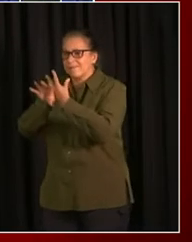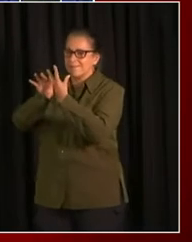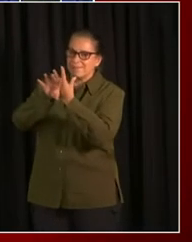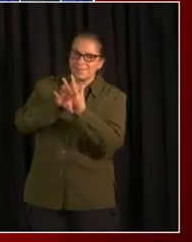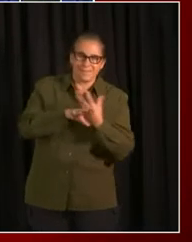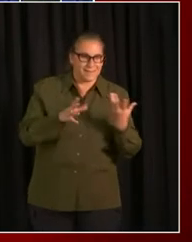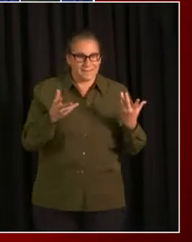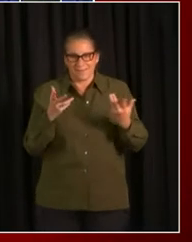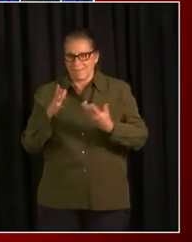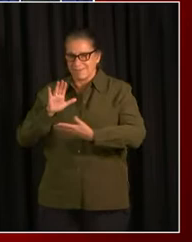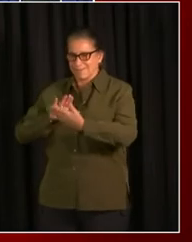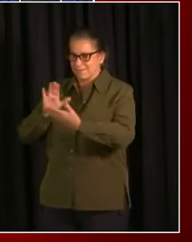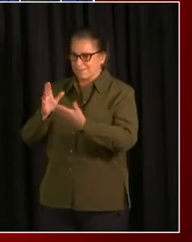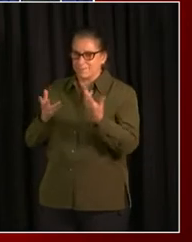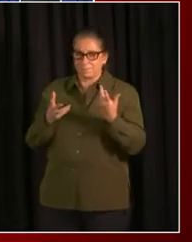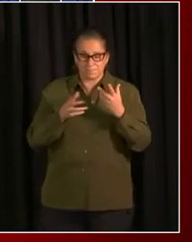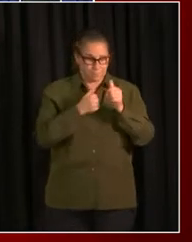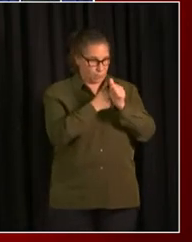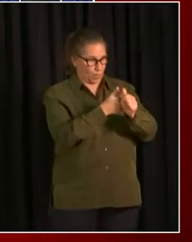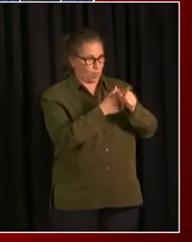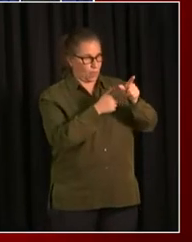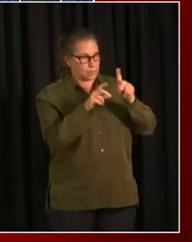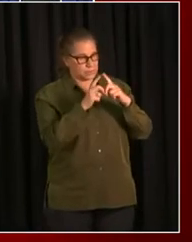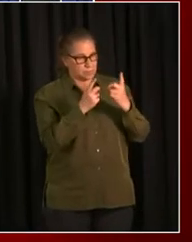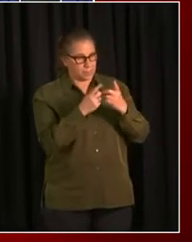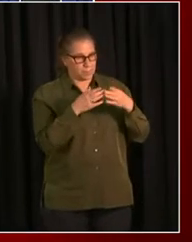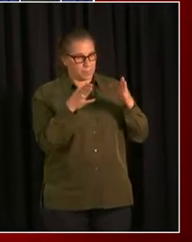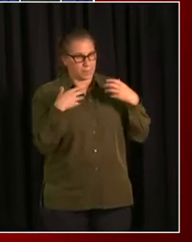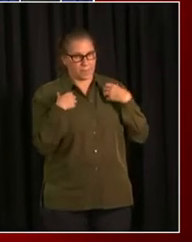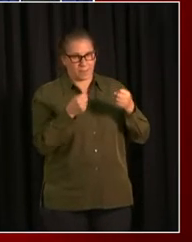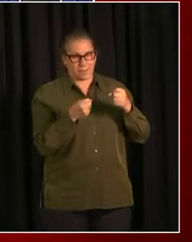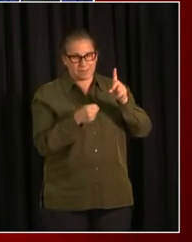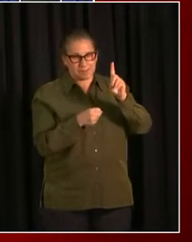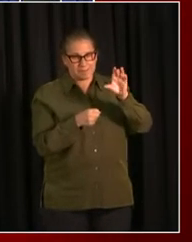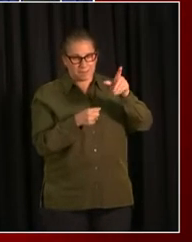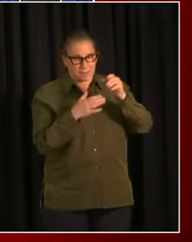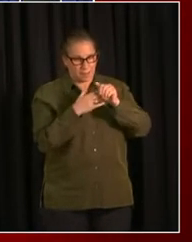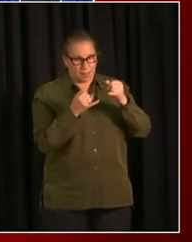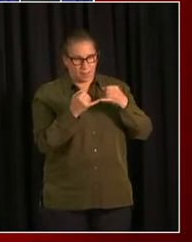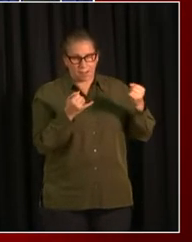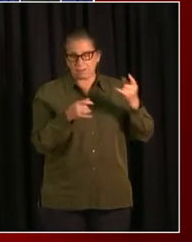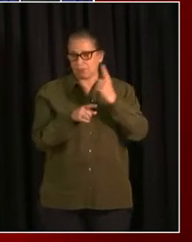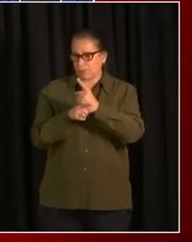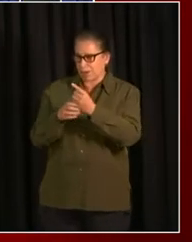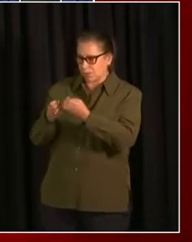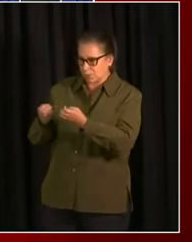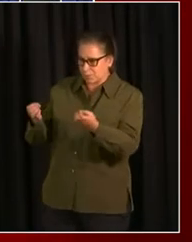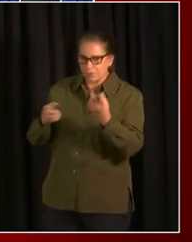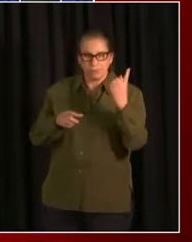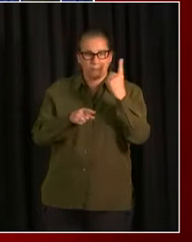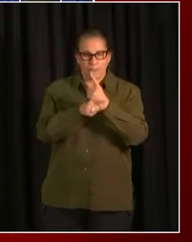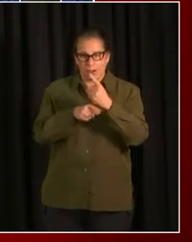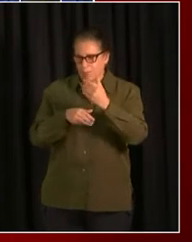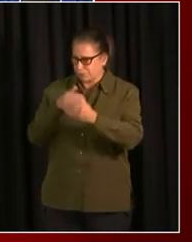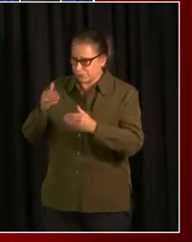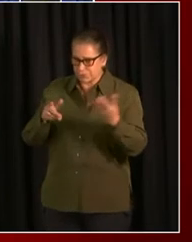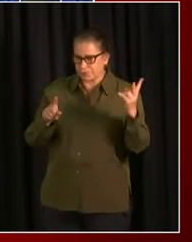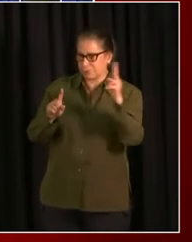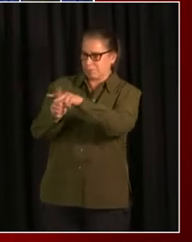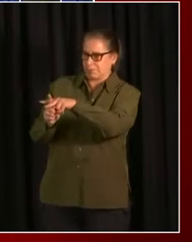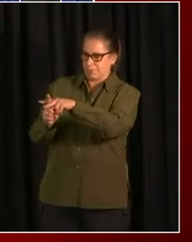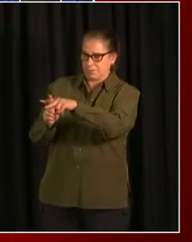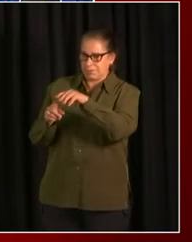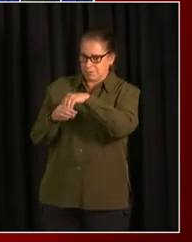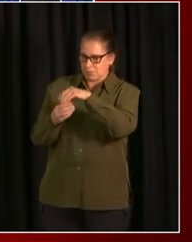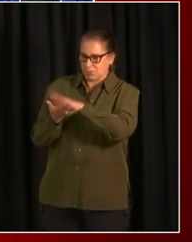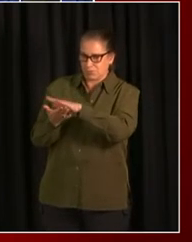with DC Health to follow guidelines and to make sure we have the right equipment and procedures to be able to do so safely. So we're